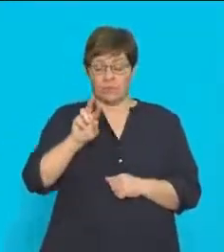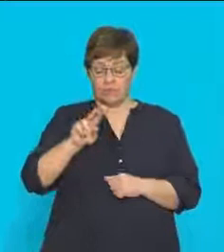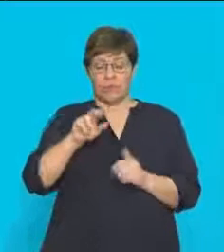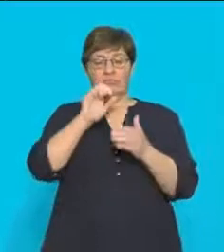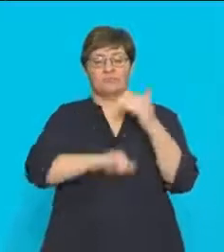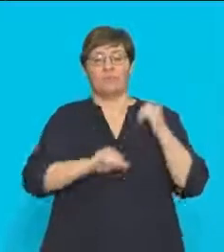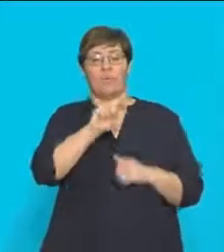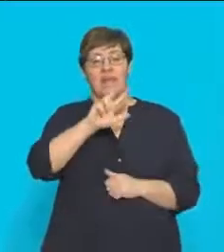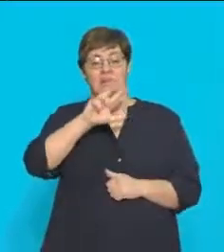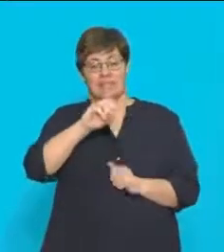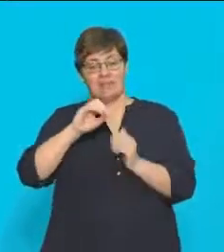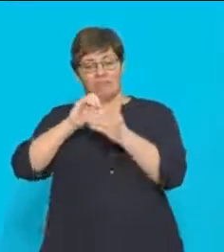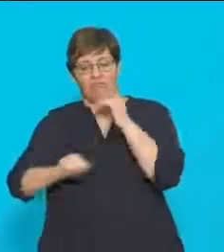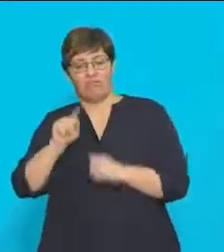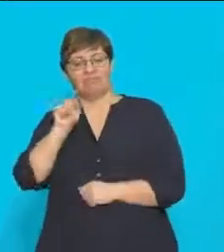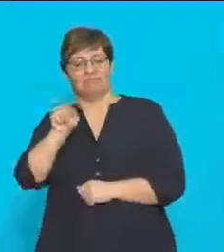degrees.